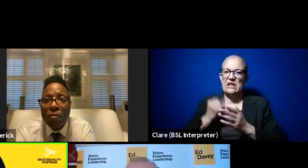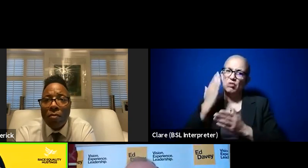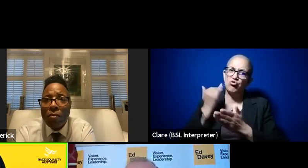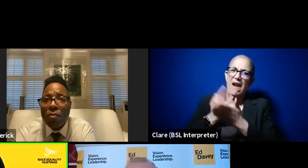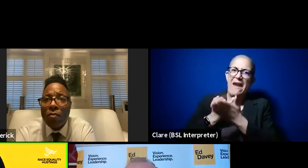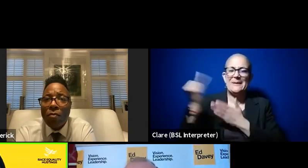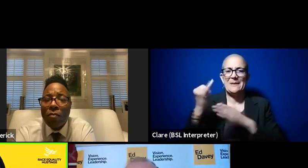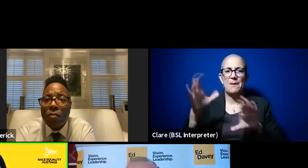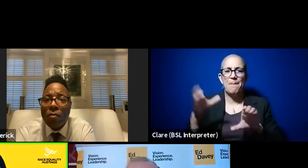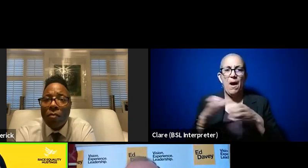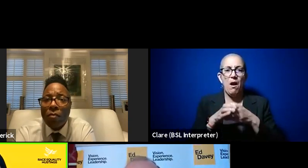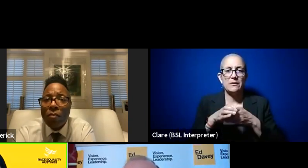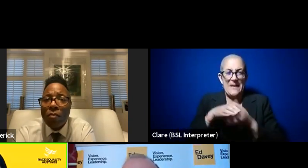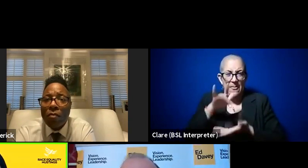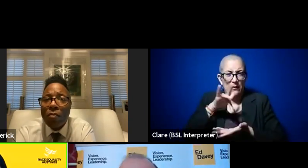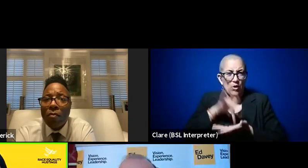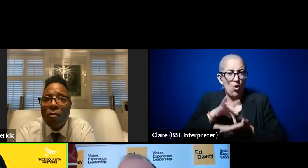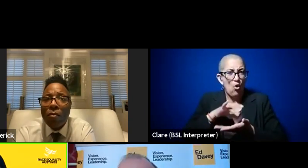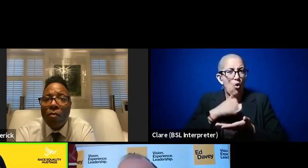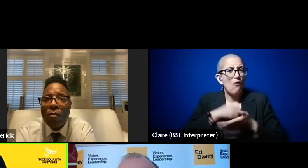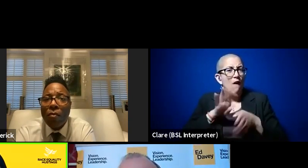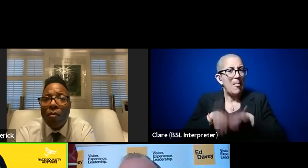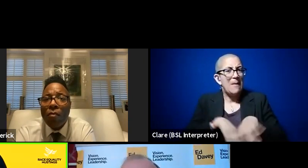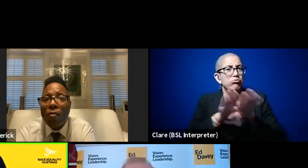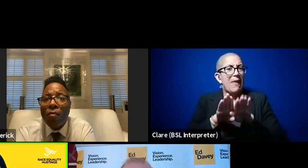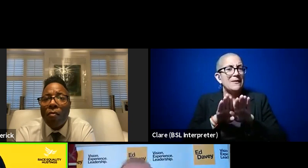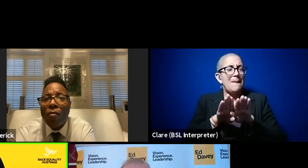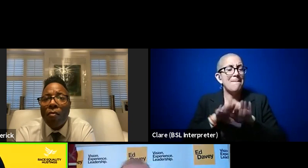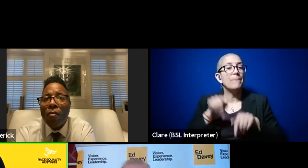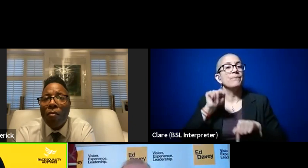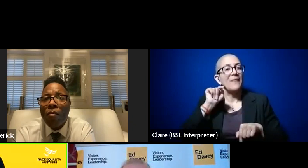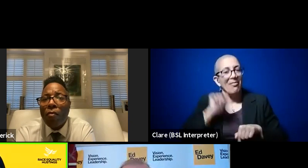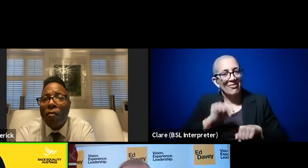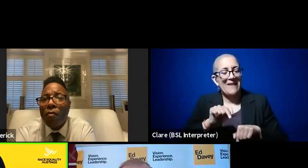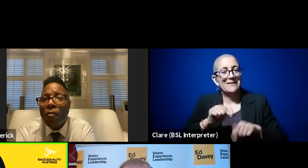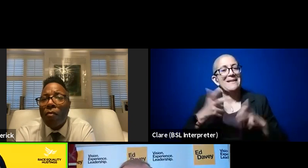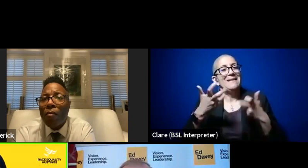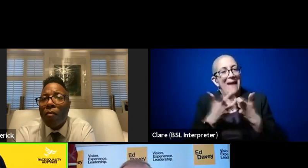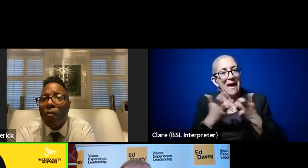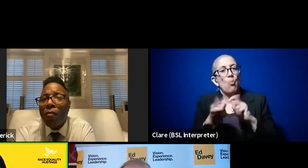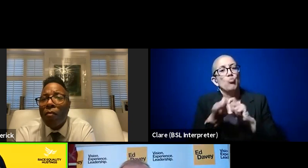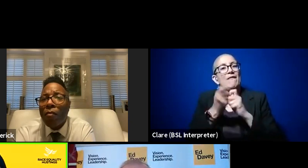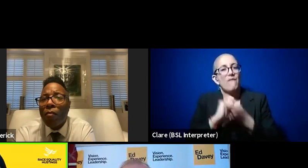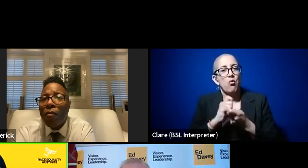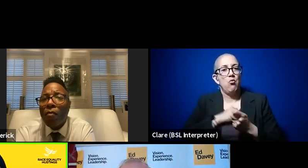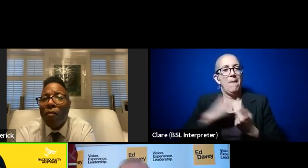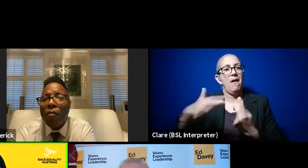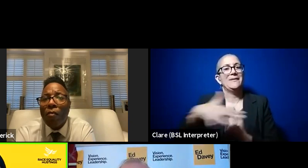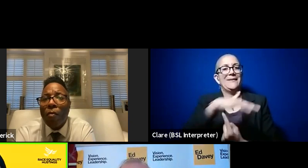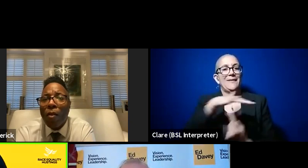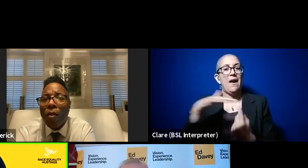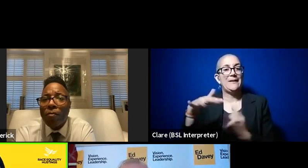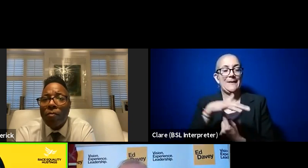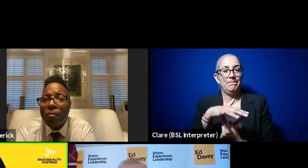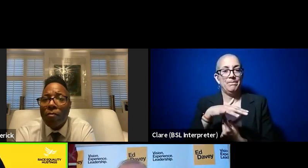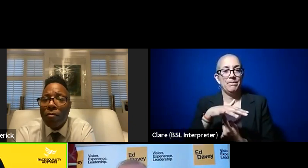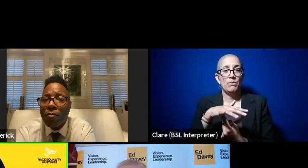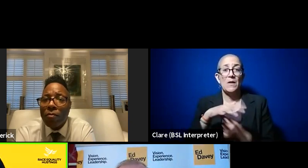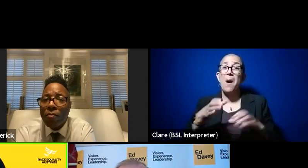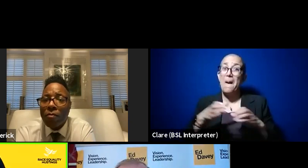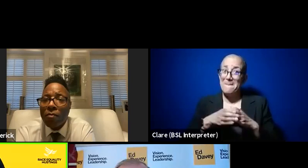lies at the core of our liberalism, that is the way to reform our society. But our party's in a